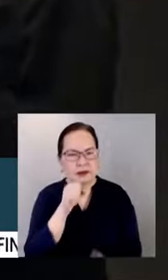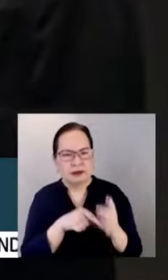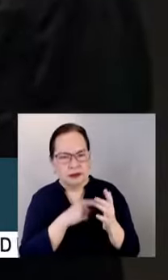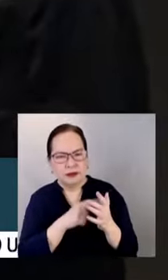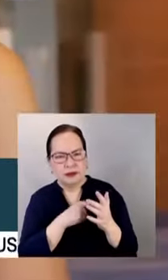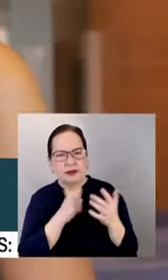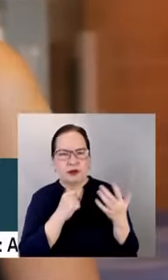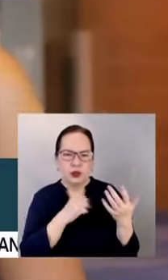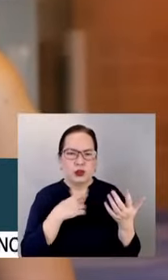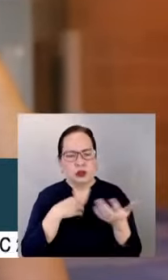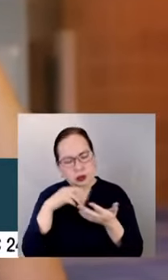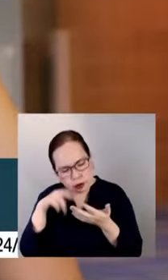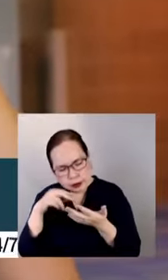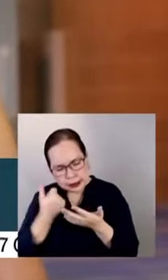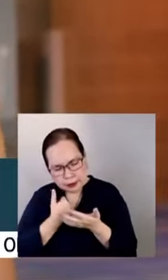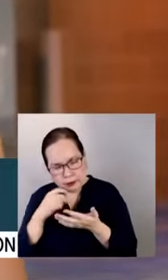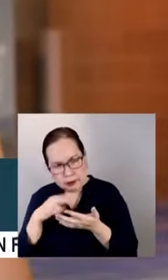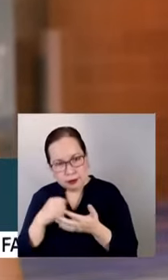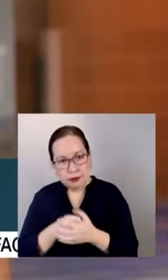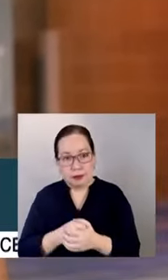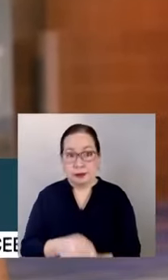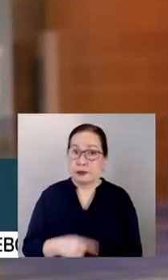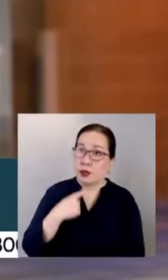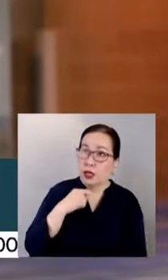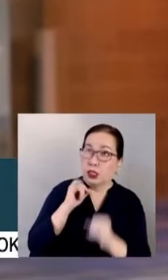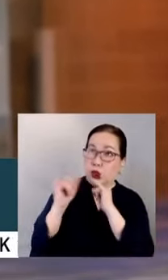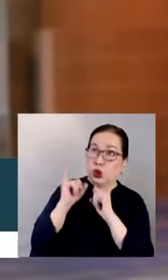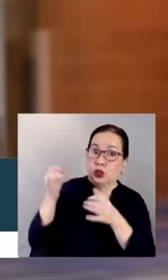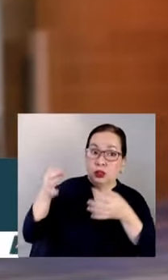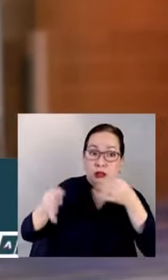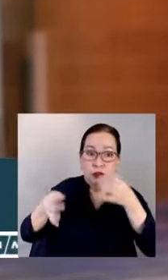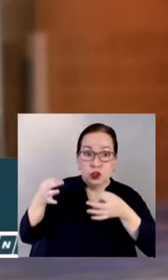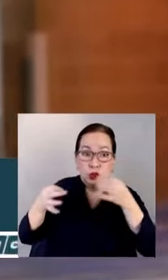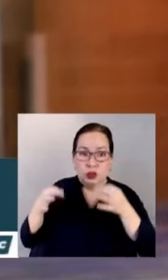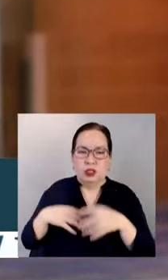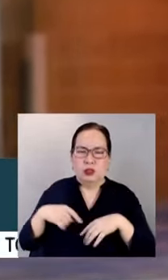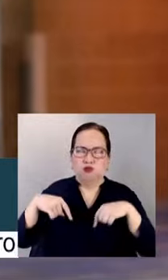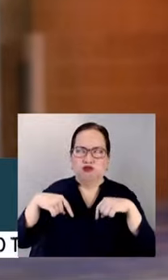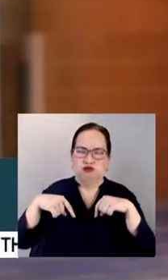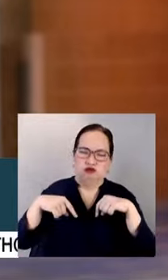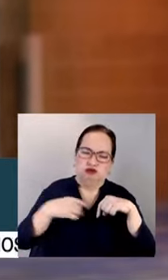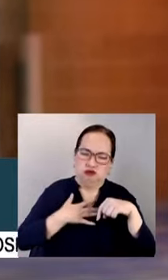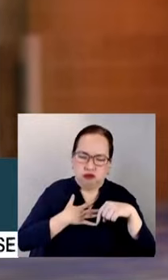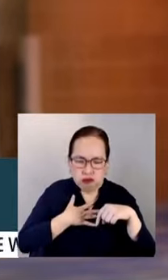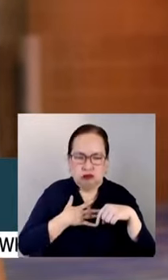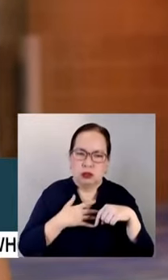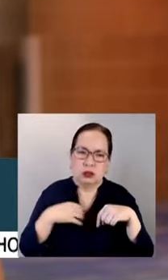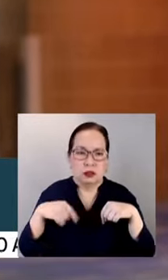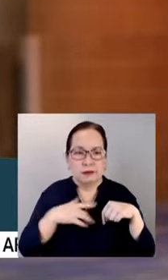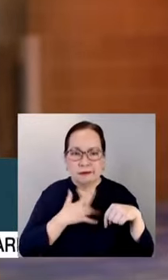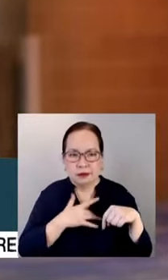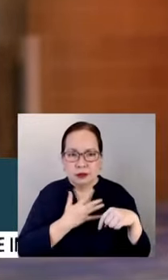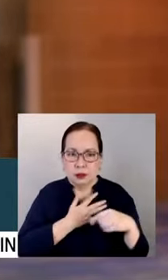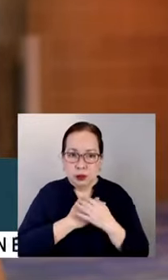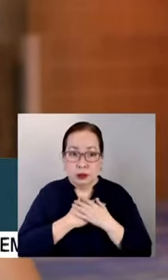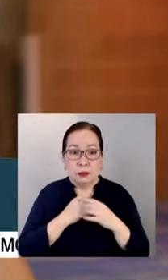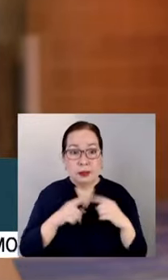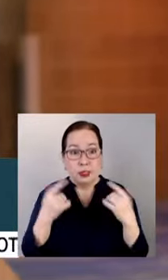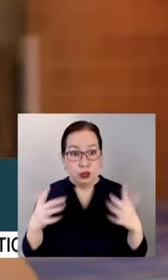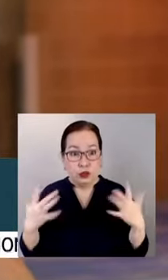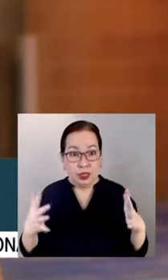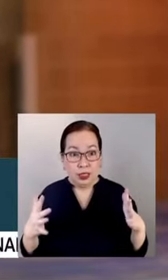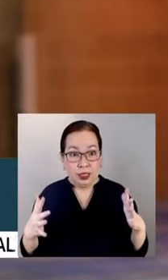Yeah, my notes. The interview with the judges, it was the most nervous thing that I was feeling. But now, I don't